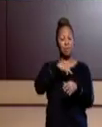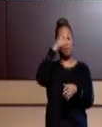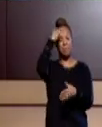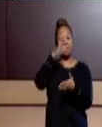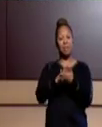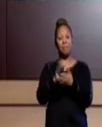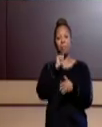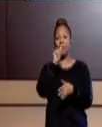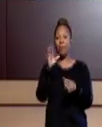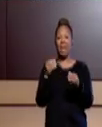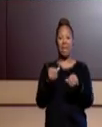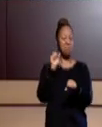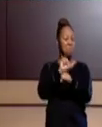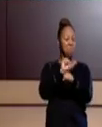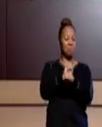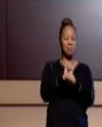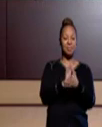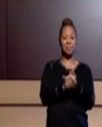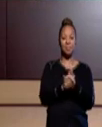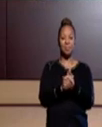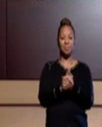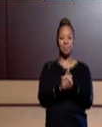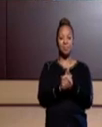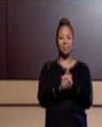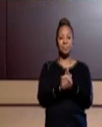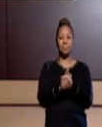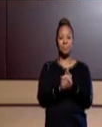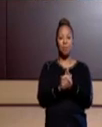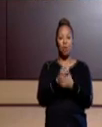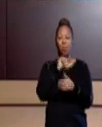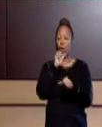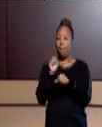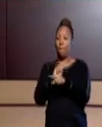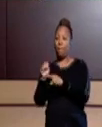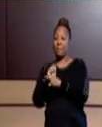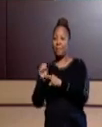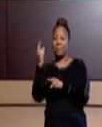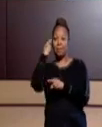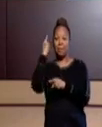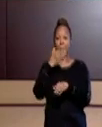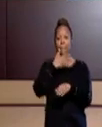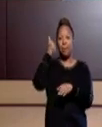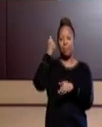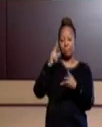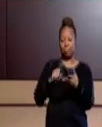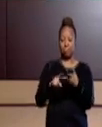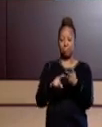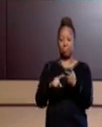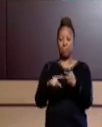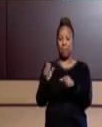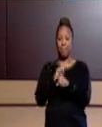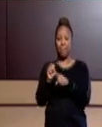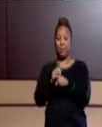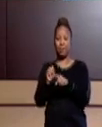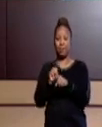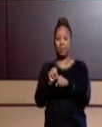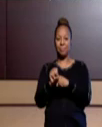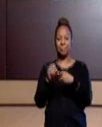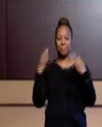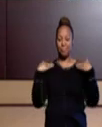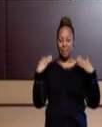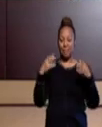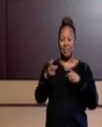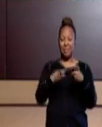believe, but we don't have any works. We don't do anything. We don't practice thinking better, practice addressing our